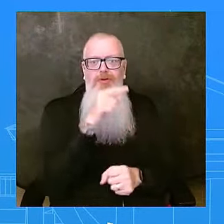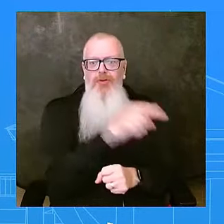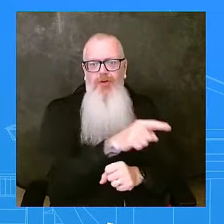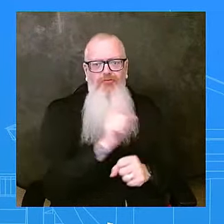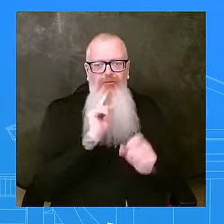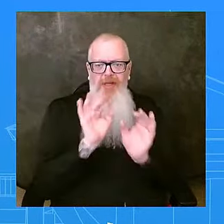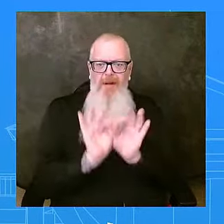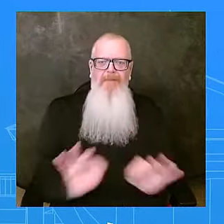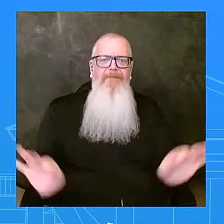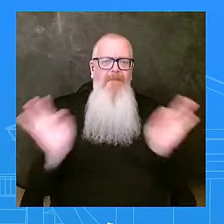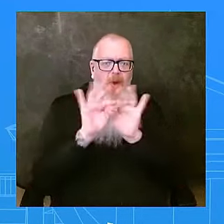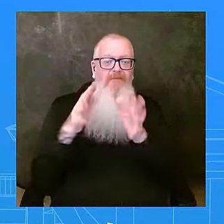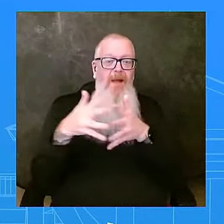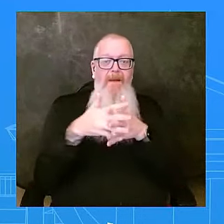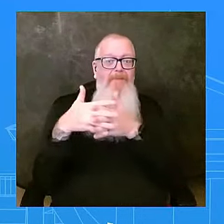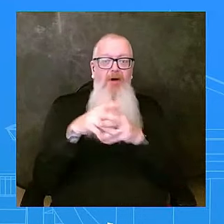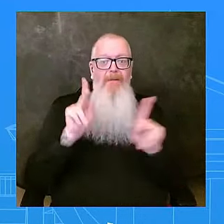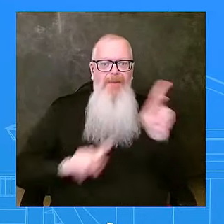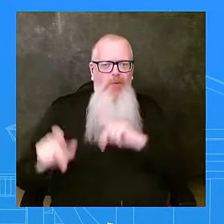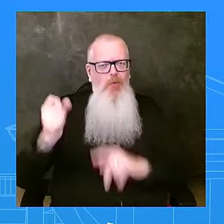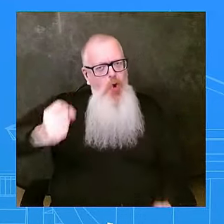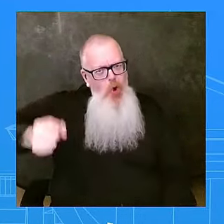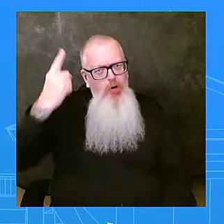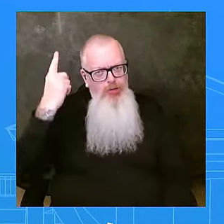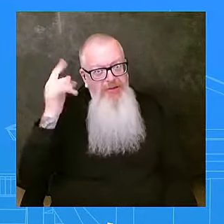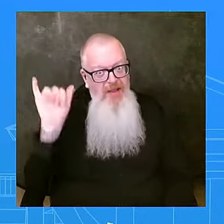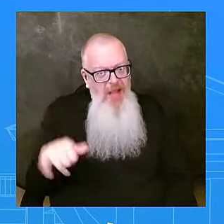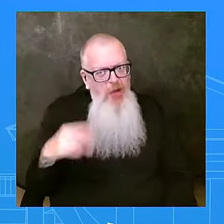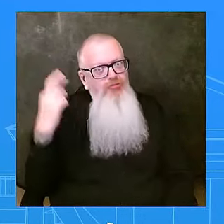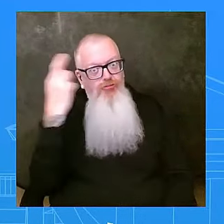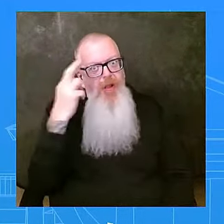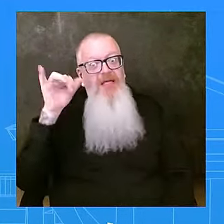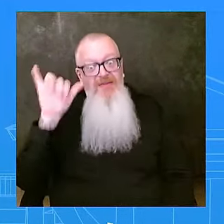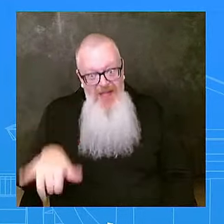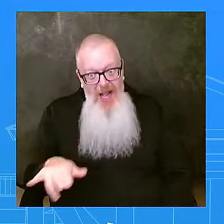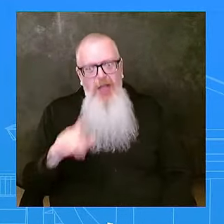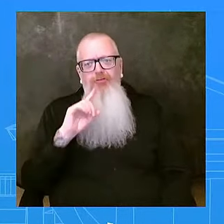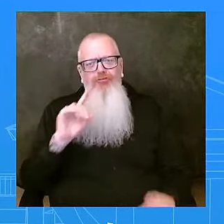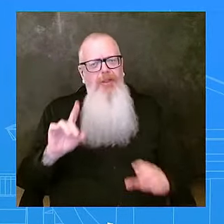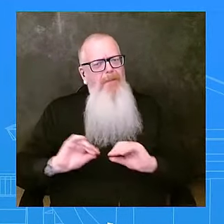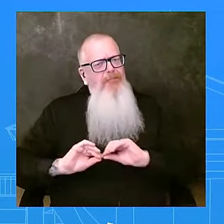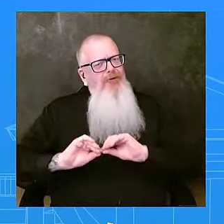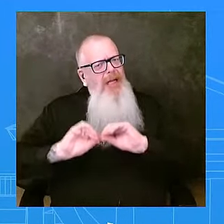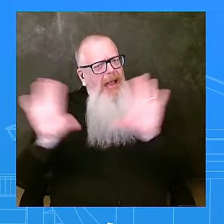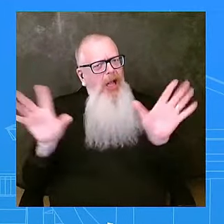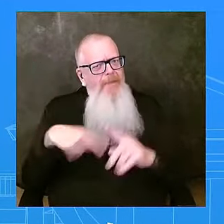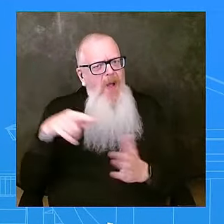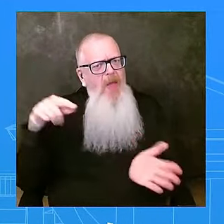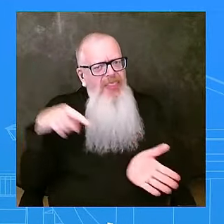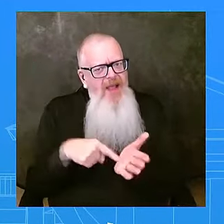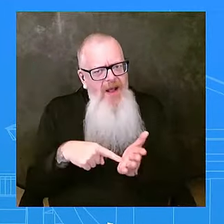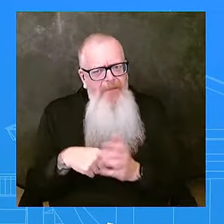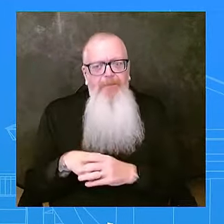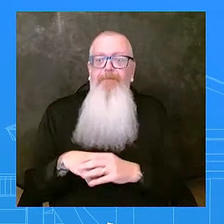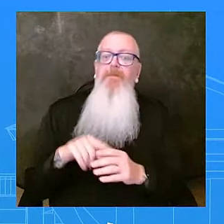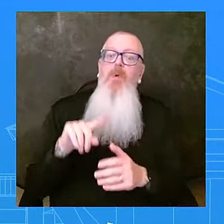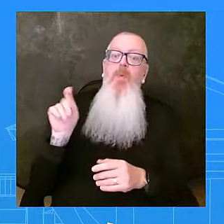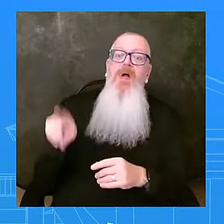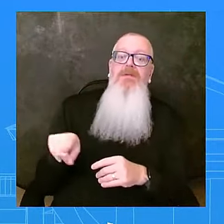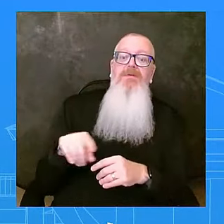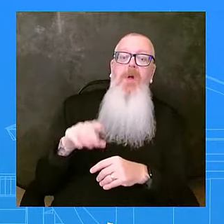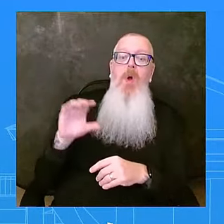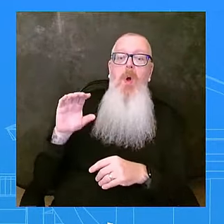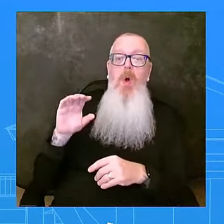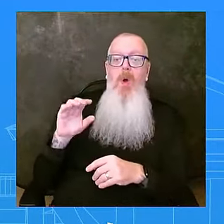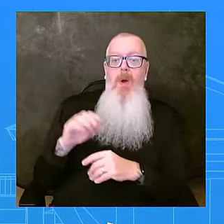very clear. And that's one thing that we want to be very clear about from here. Go ahead, in the back. The Office of Management and Budget has asked federal agencies